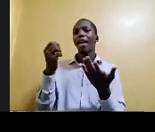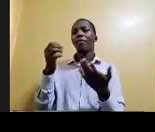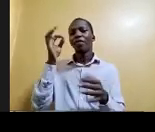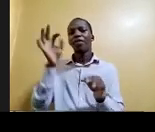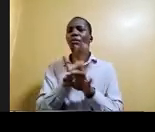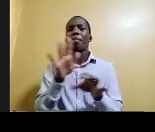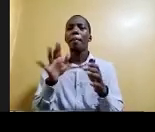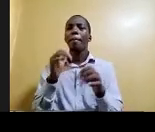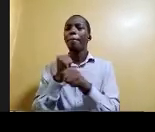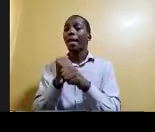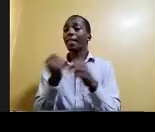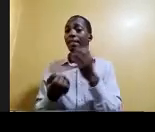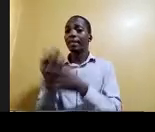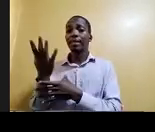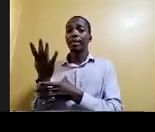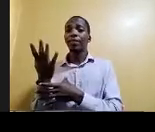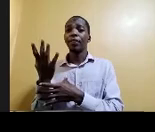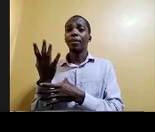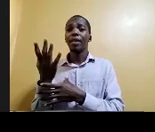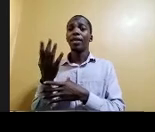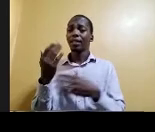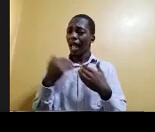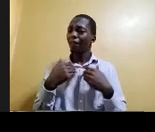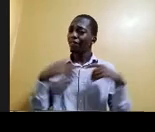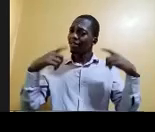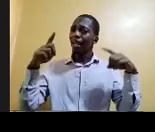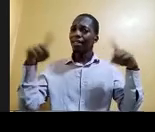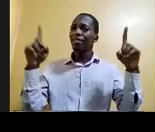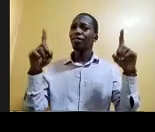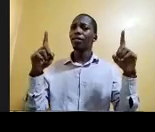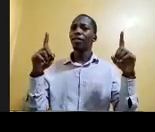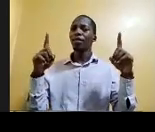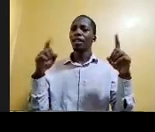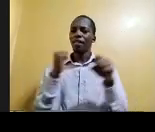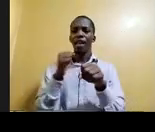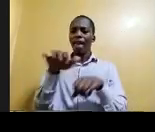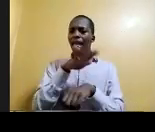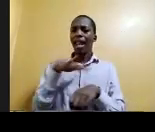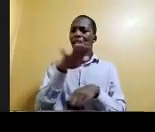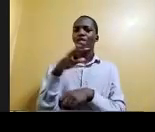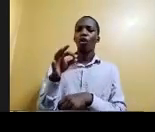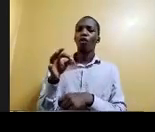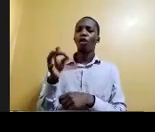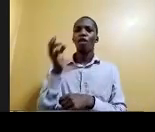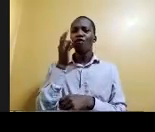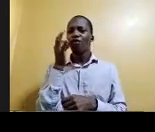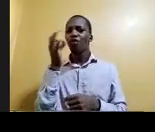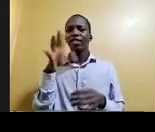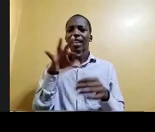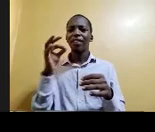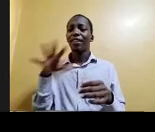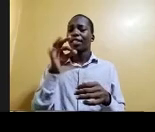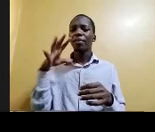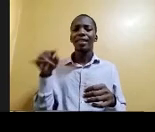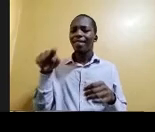Phytosanitary Initiative, which has been very successful in the areas of fruit and vegetables. And they have been successful because they have fostered